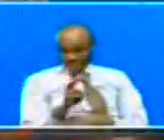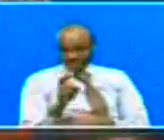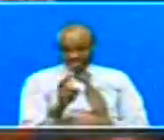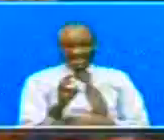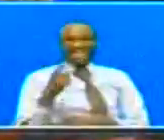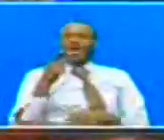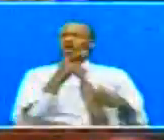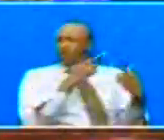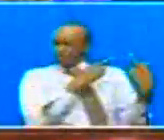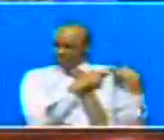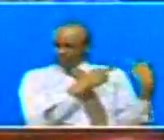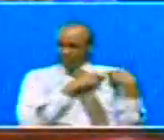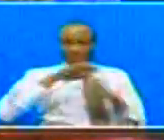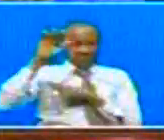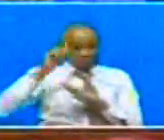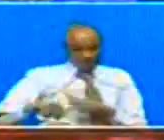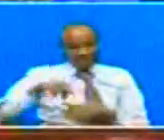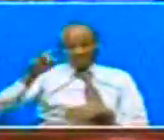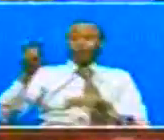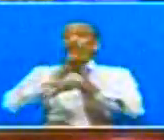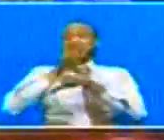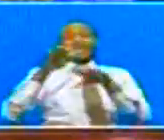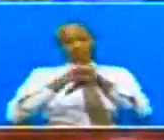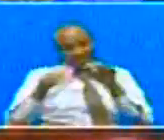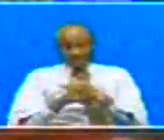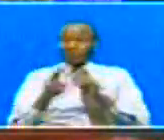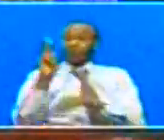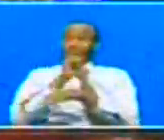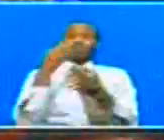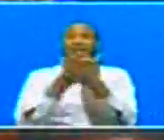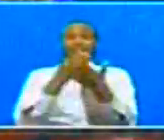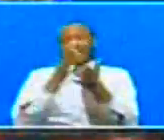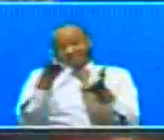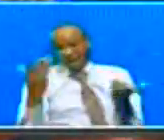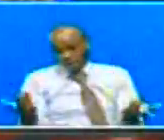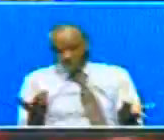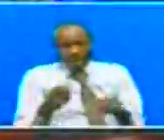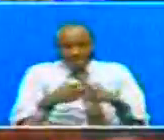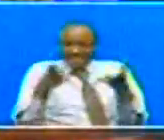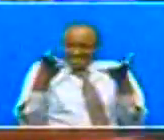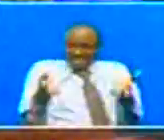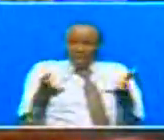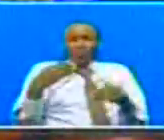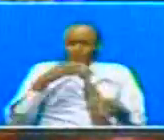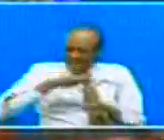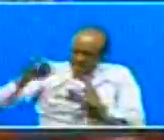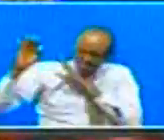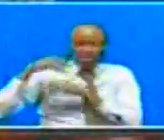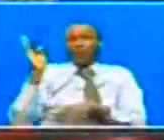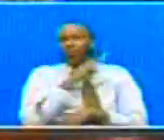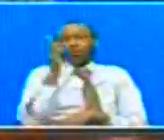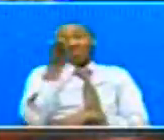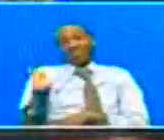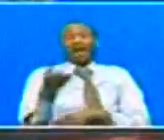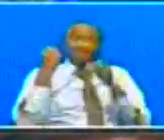is oversight over the executive and the use of money with the executive. But because we have had a rogue parliament over the